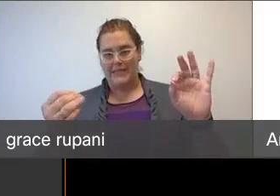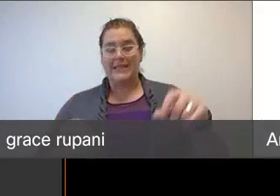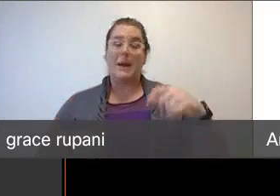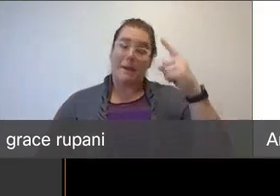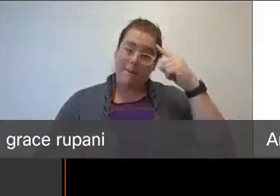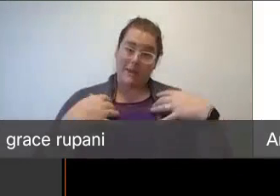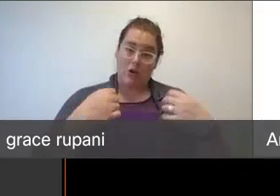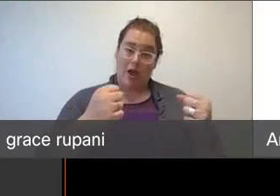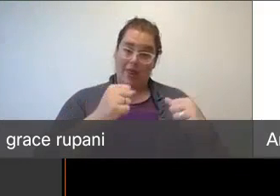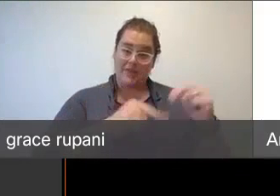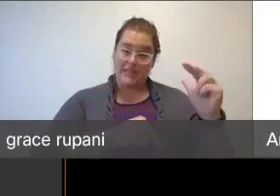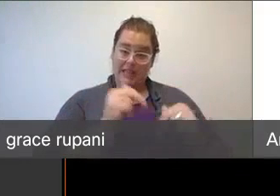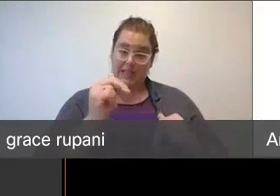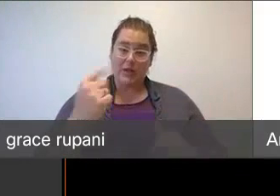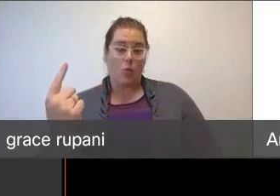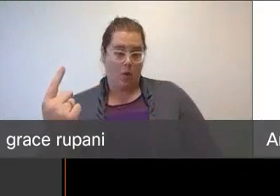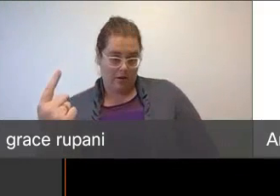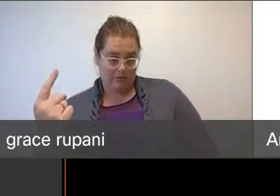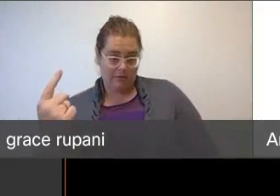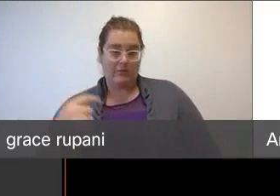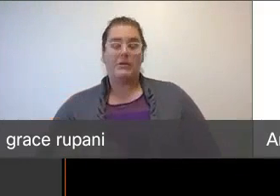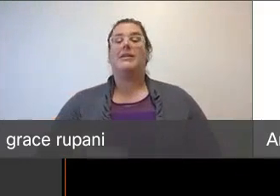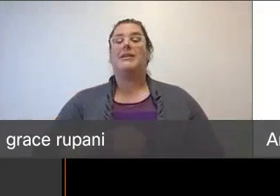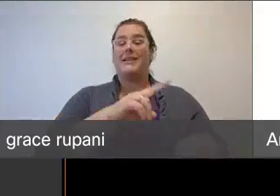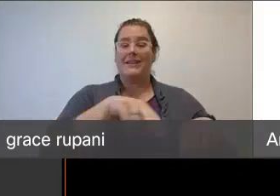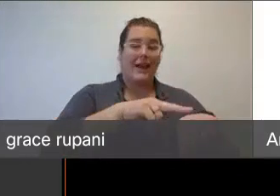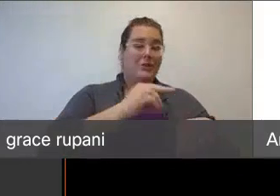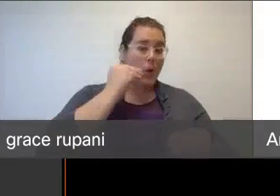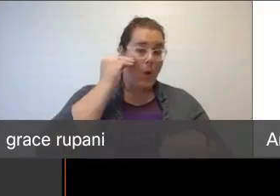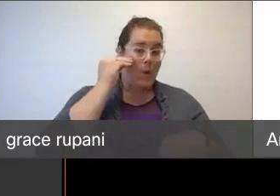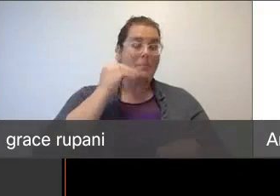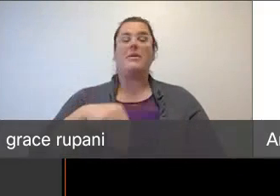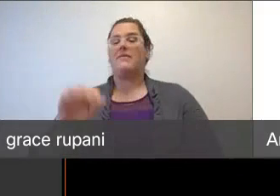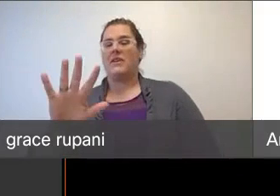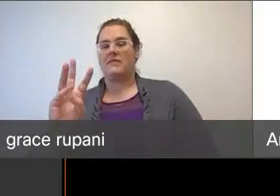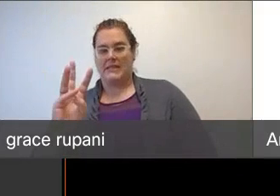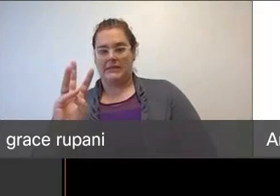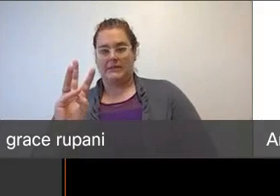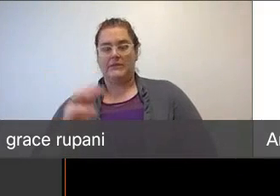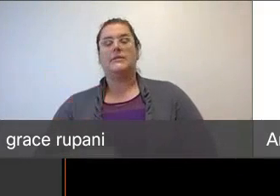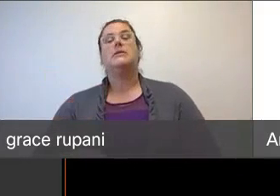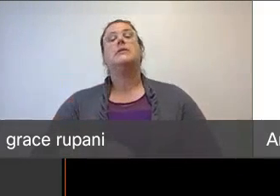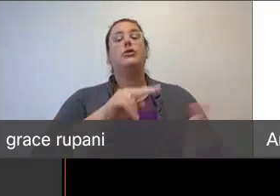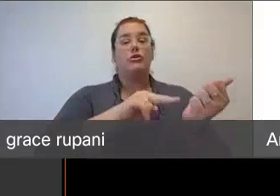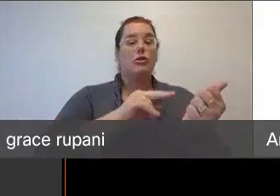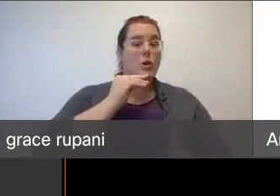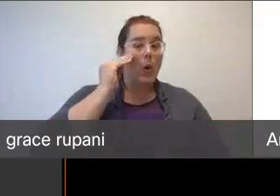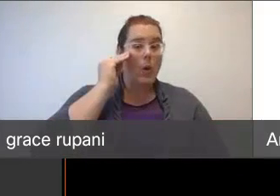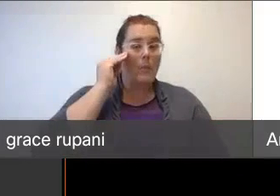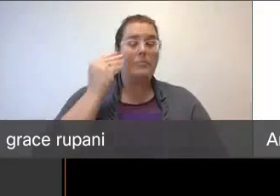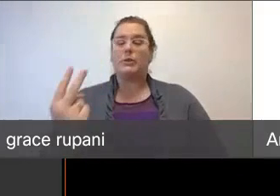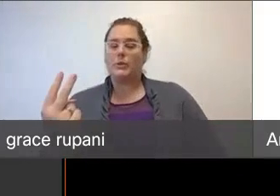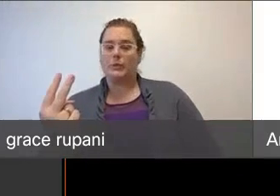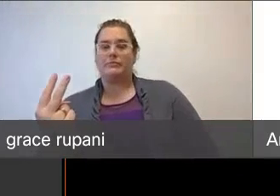health facilities, there was 1 person. In natural homes, 56 people. In nursing homes, 2